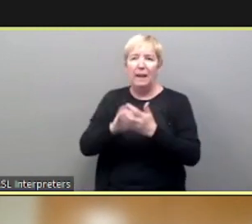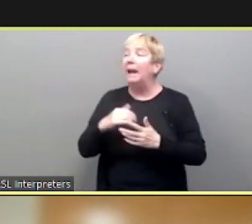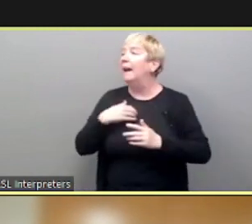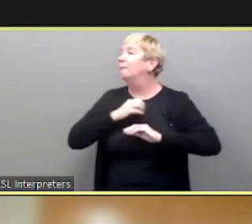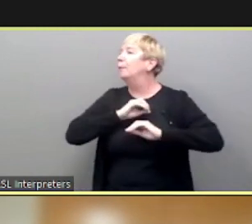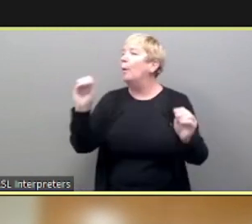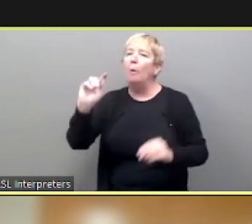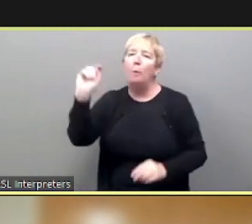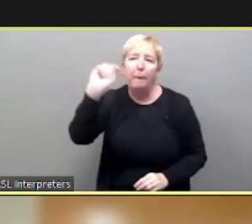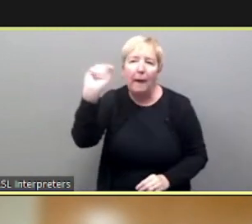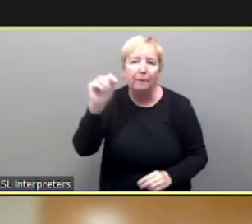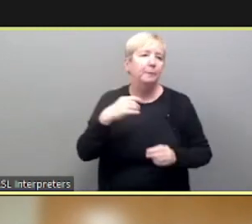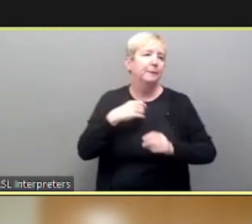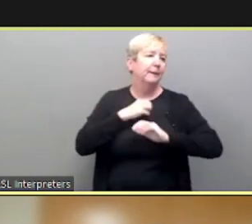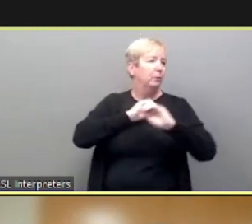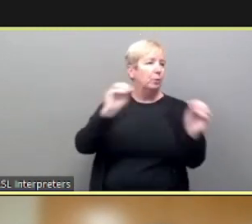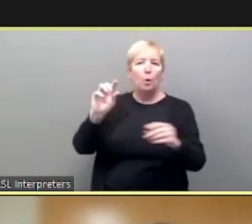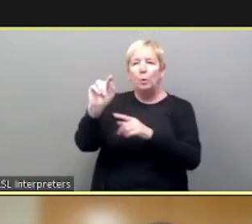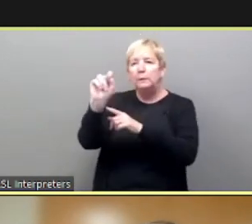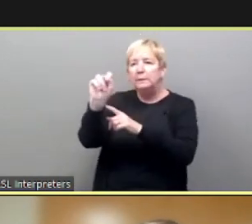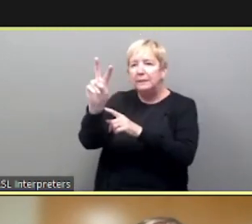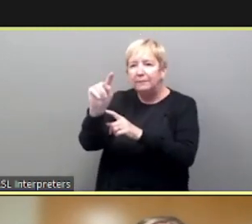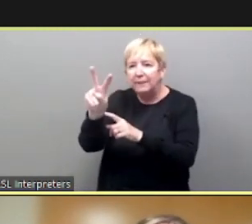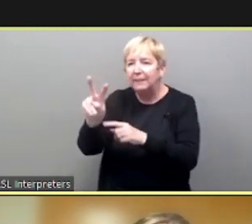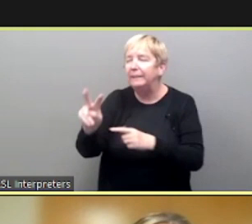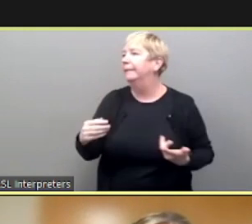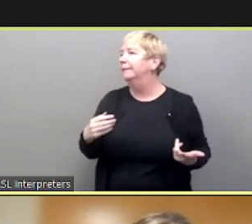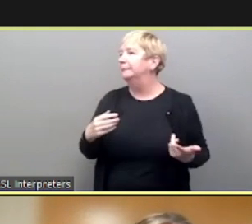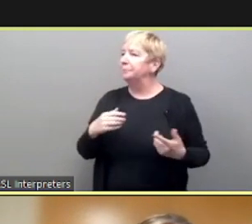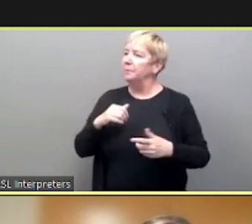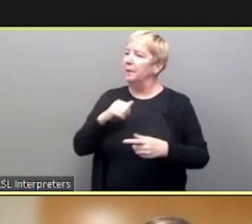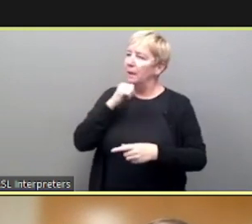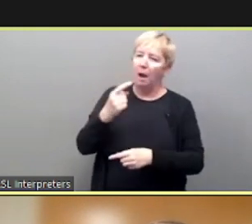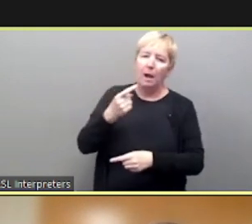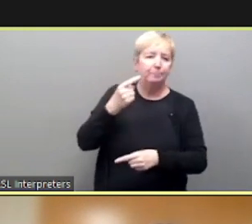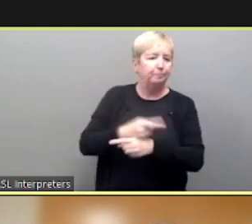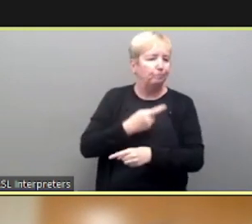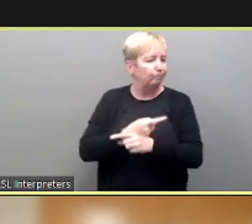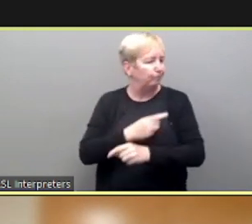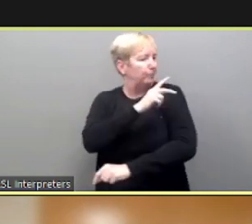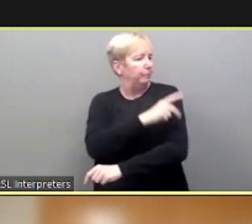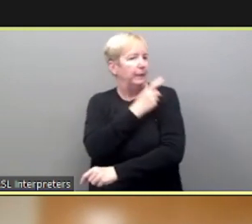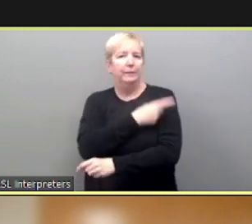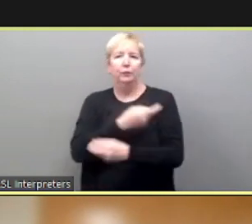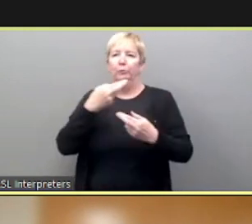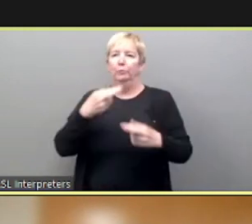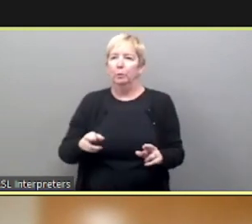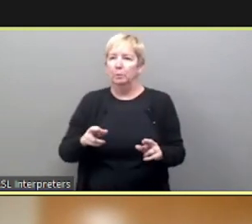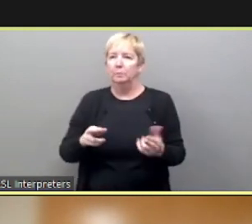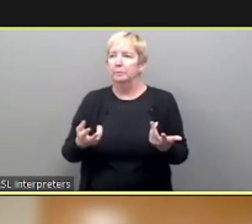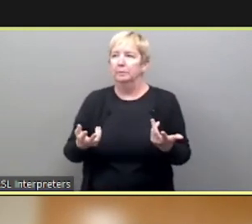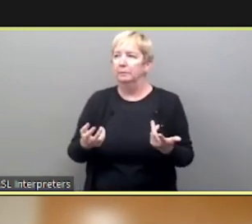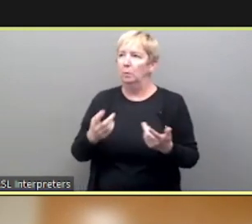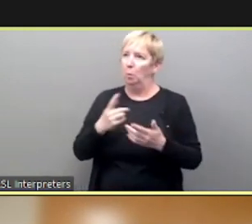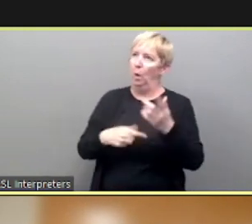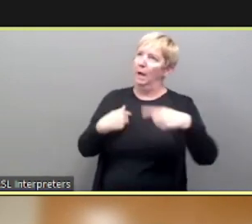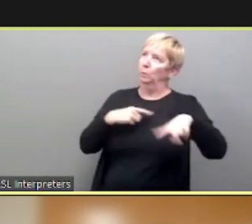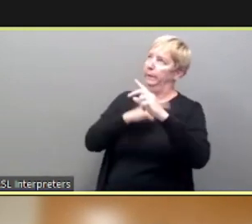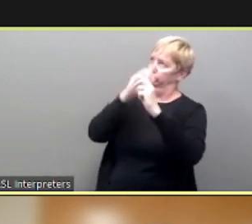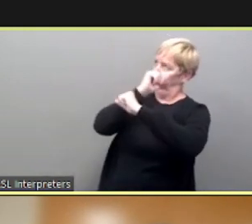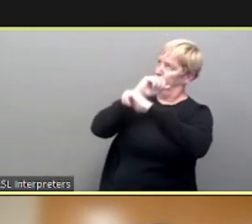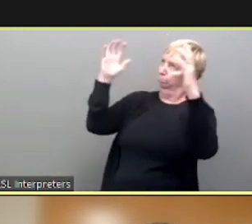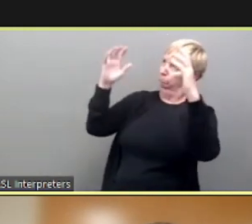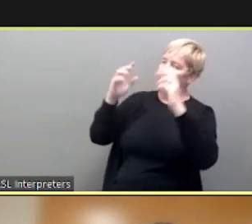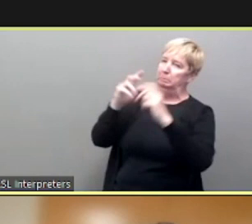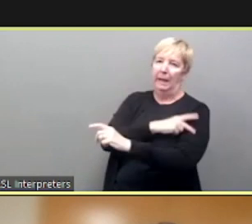no TVs, there are not the normal patient room requirements that patients expect. Not only